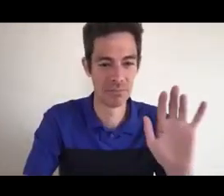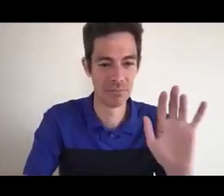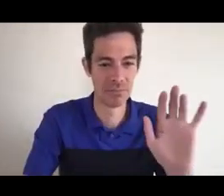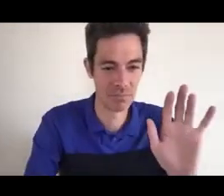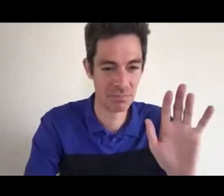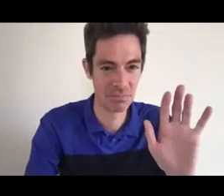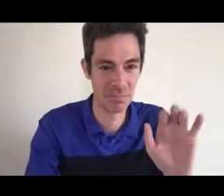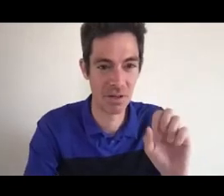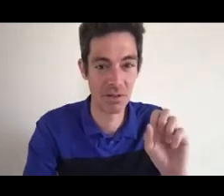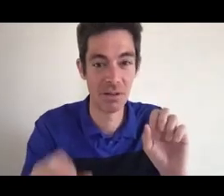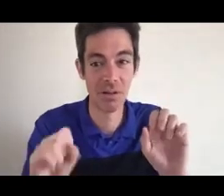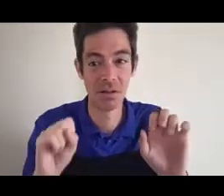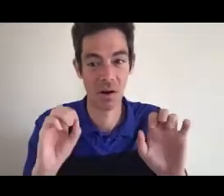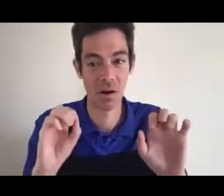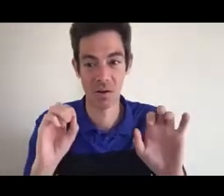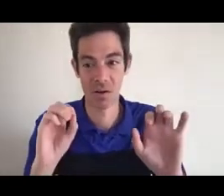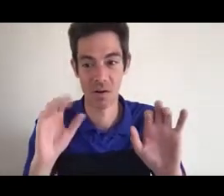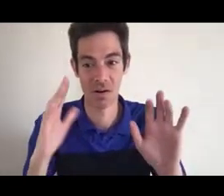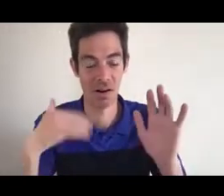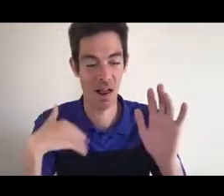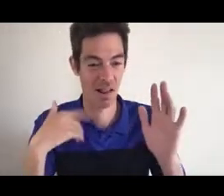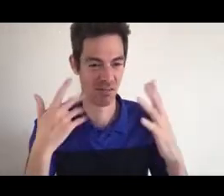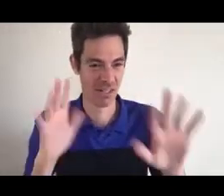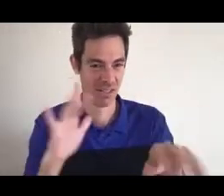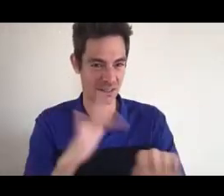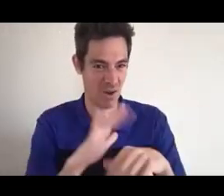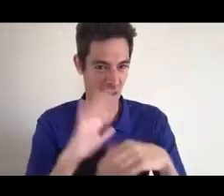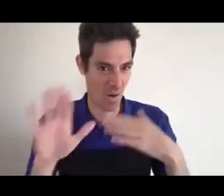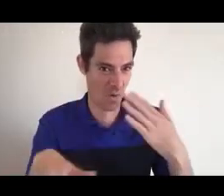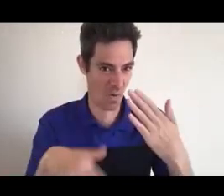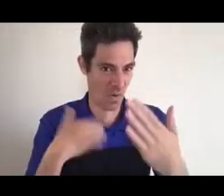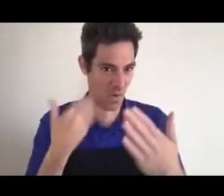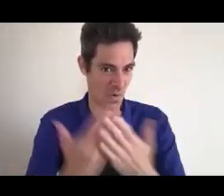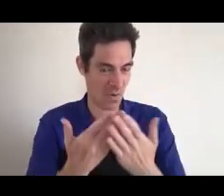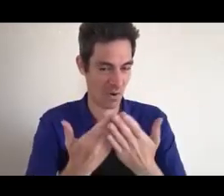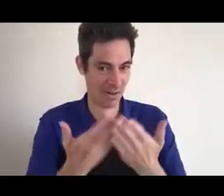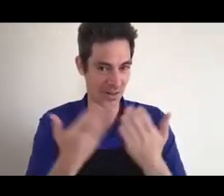shows the different adjectives applied to the flying of the